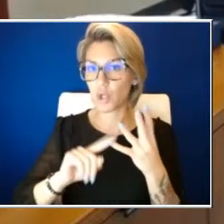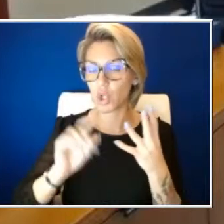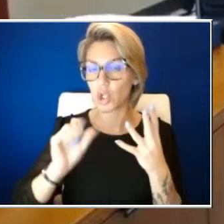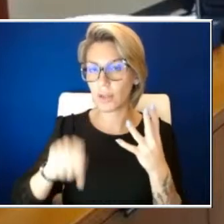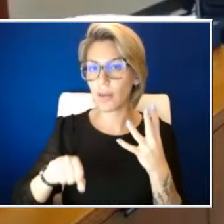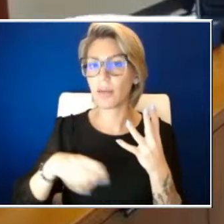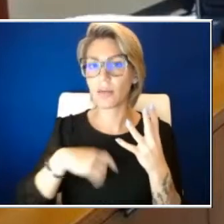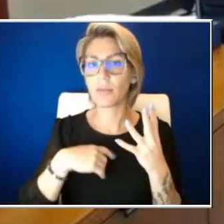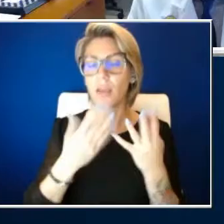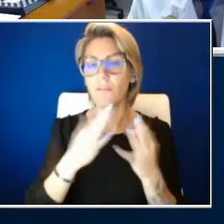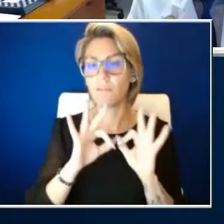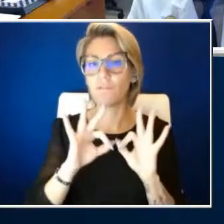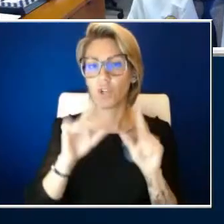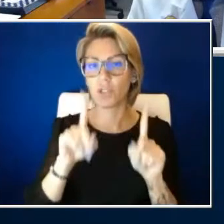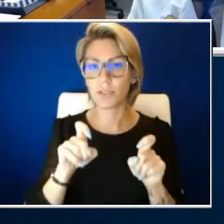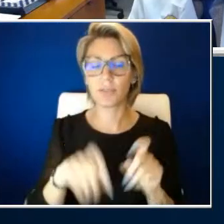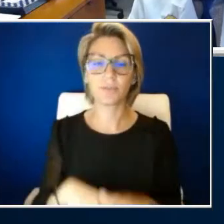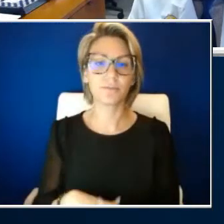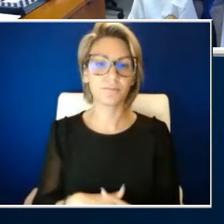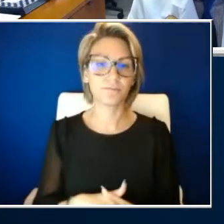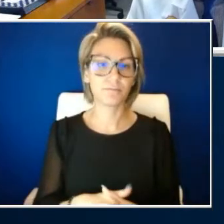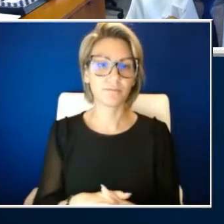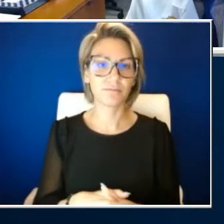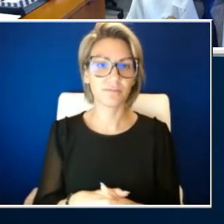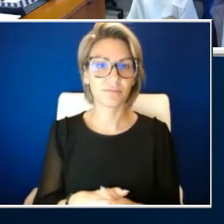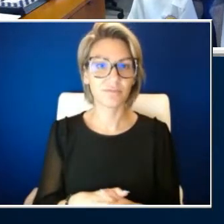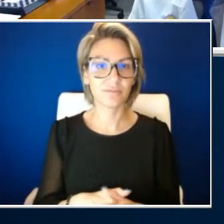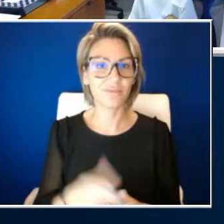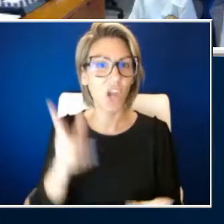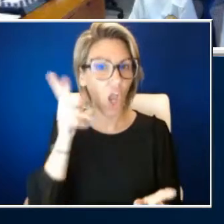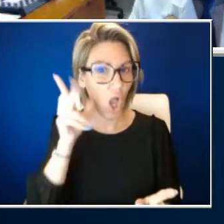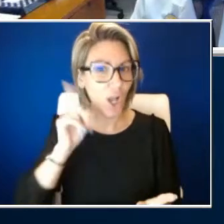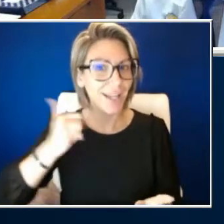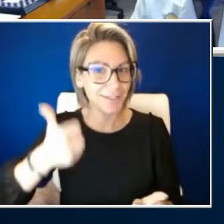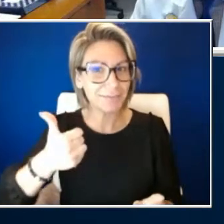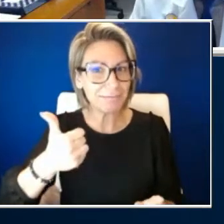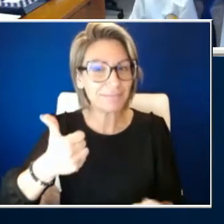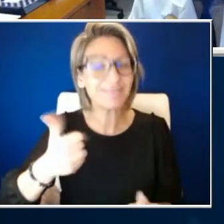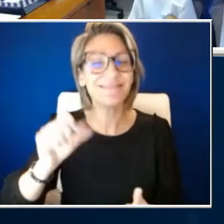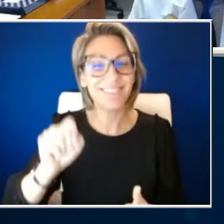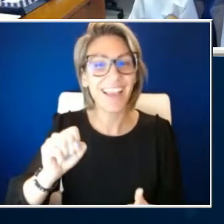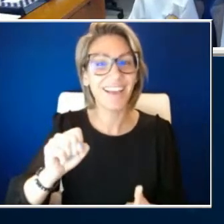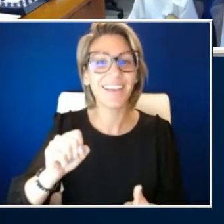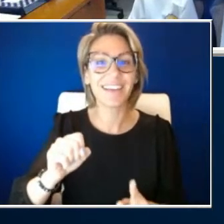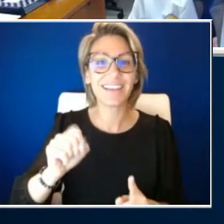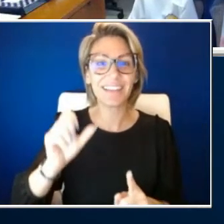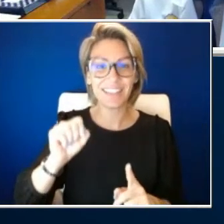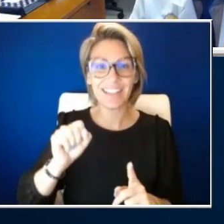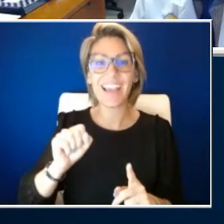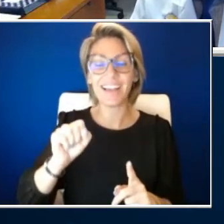testing. All right. Hawkeyes are here giving us the thumbs up, so I guess that must be the story. I think it's